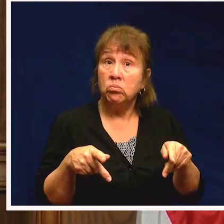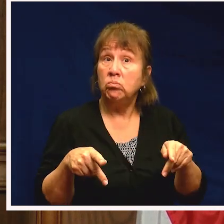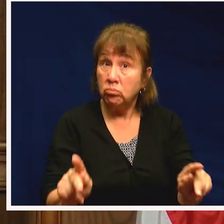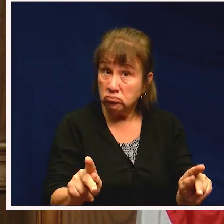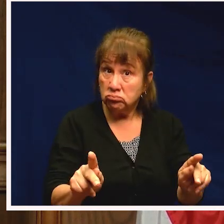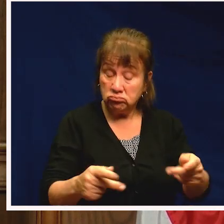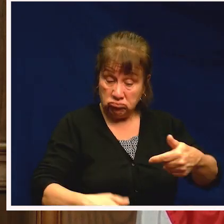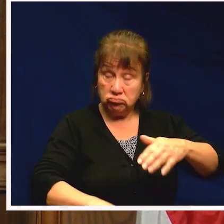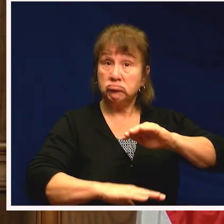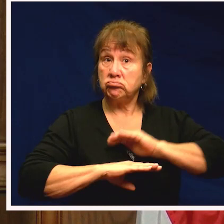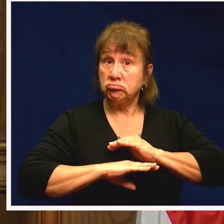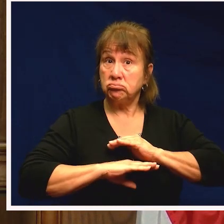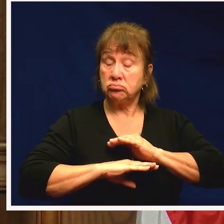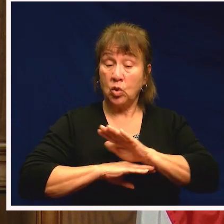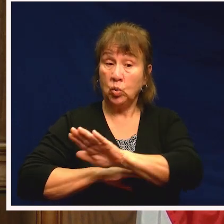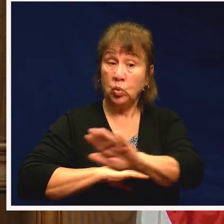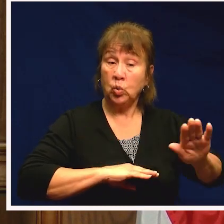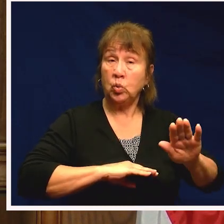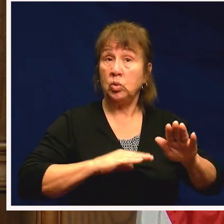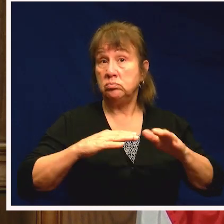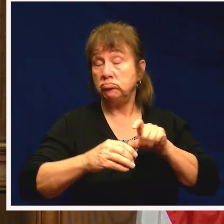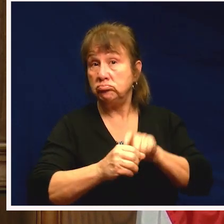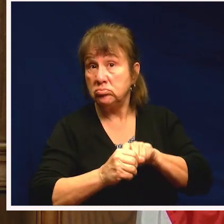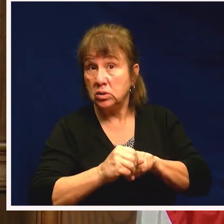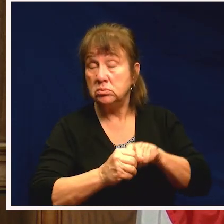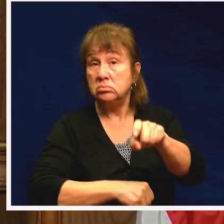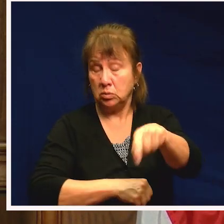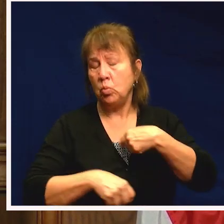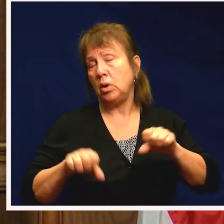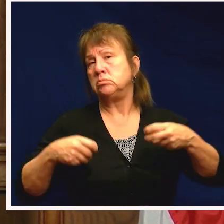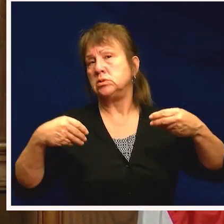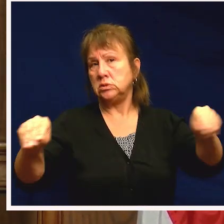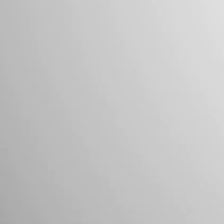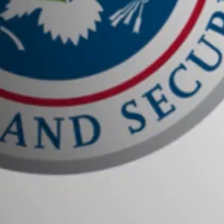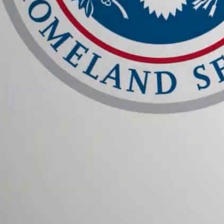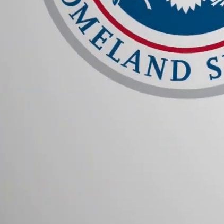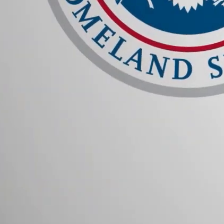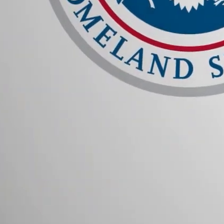and it's actually going to meet a need for that household's housing, then sure, we can sell it.